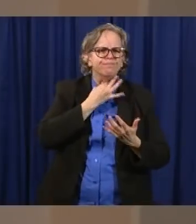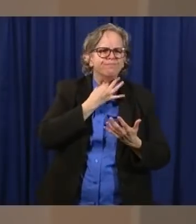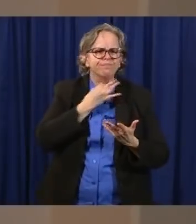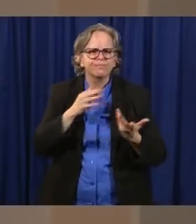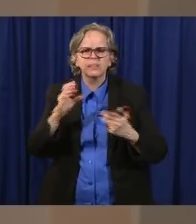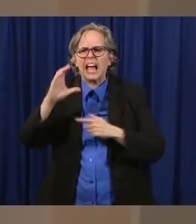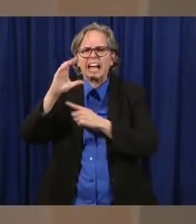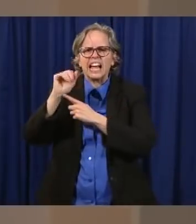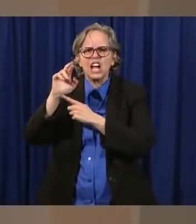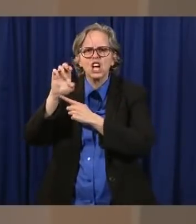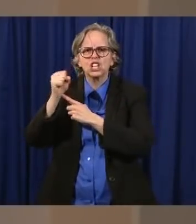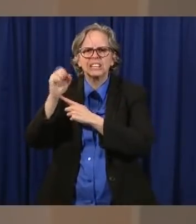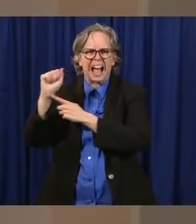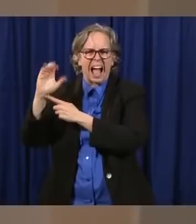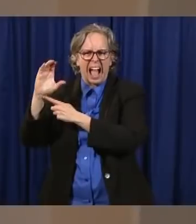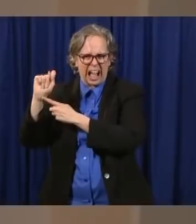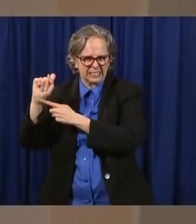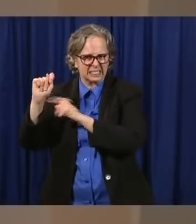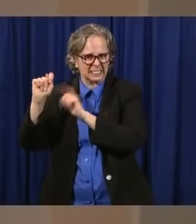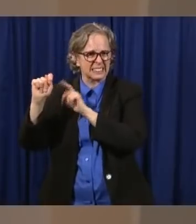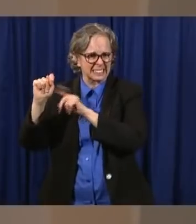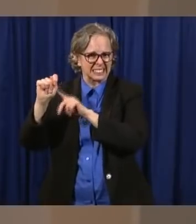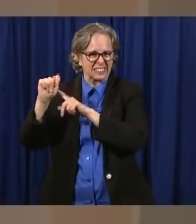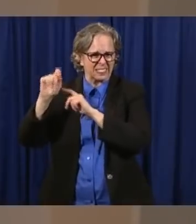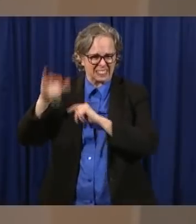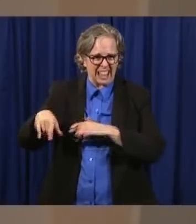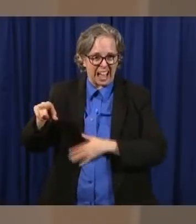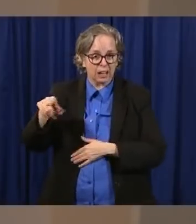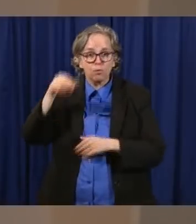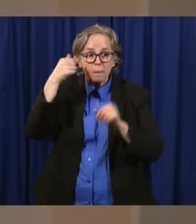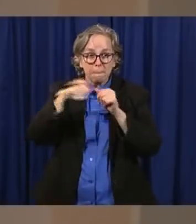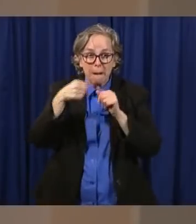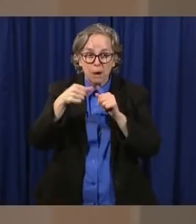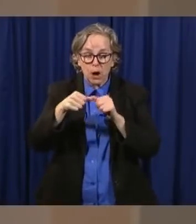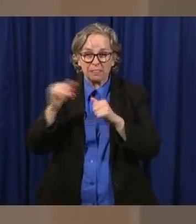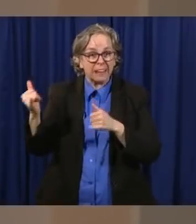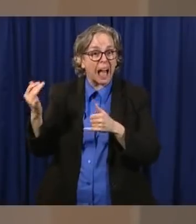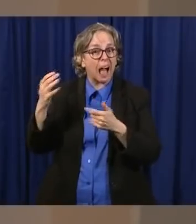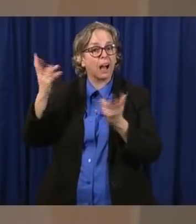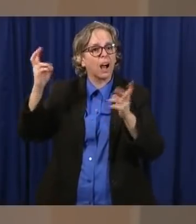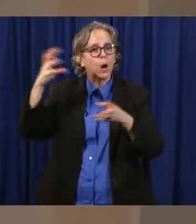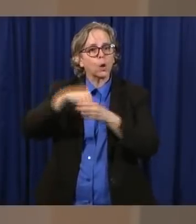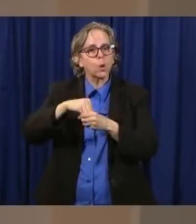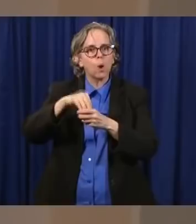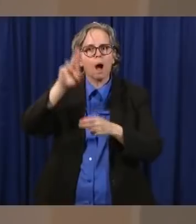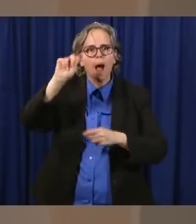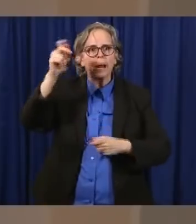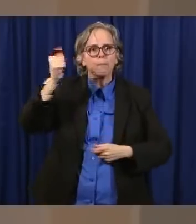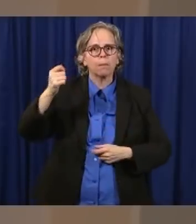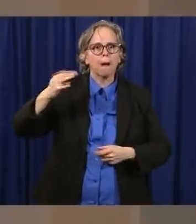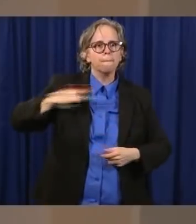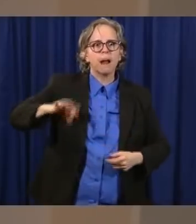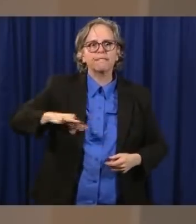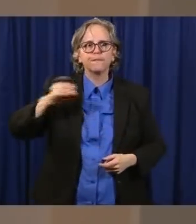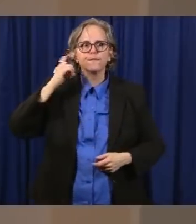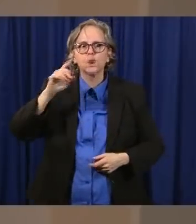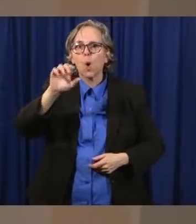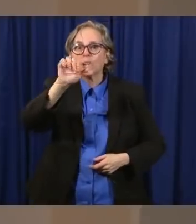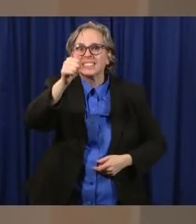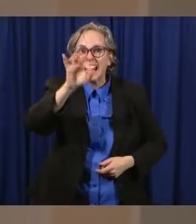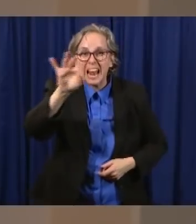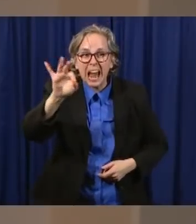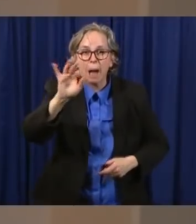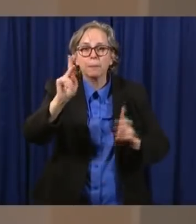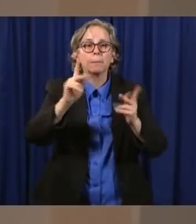was a provision in there that provides unemployment benefits for people who are independently employed or 1099 tax filers, as we